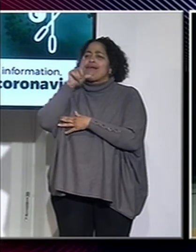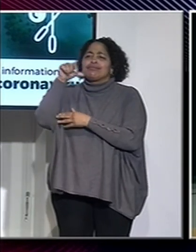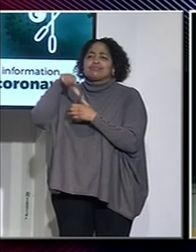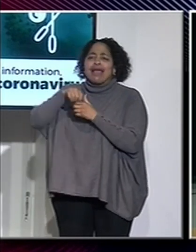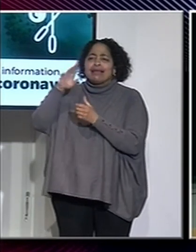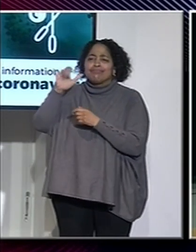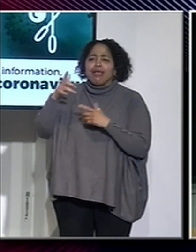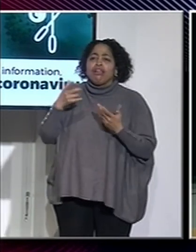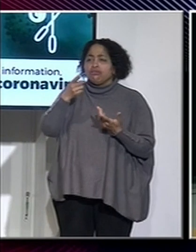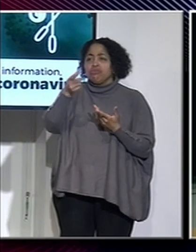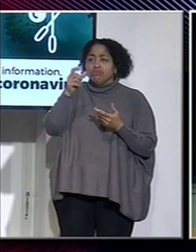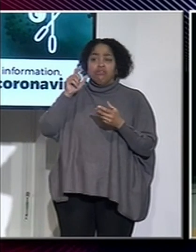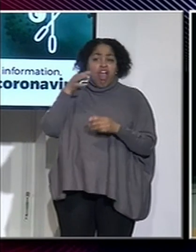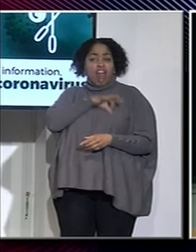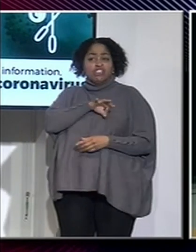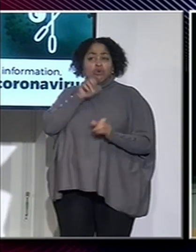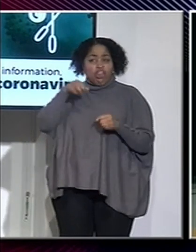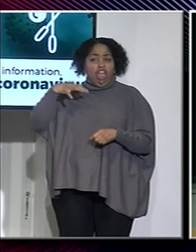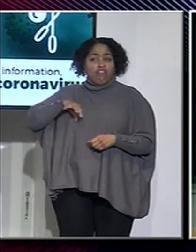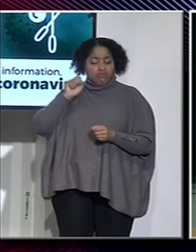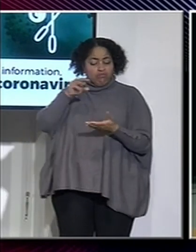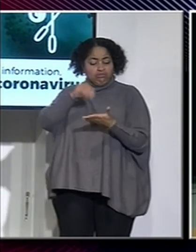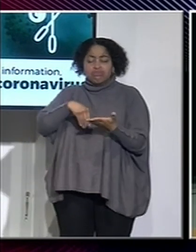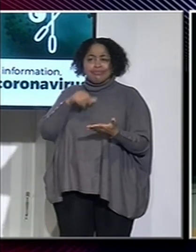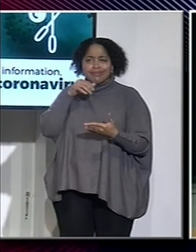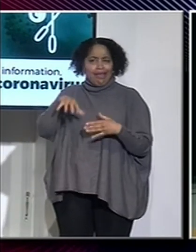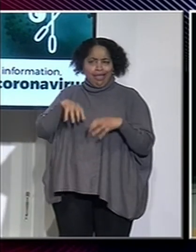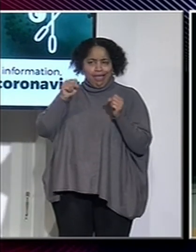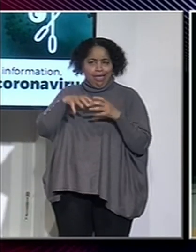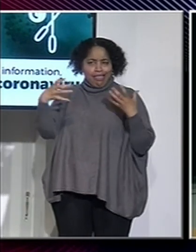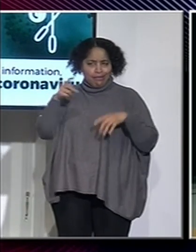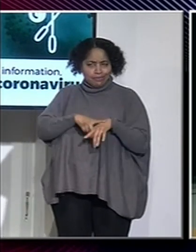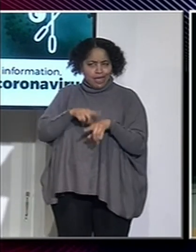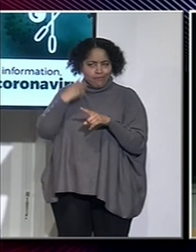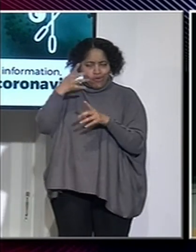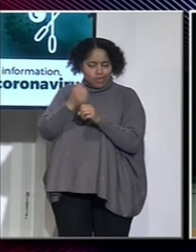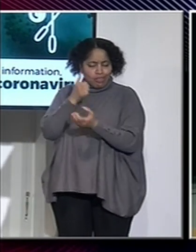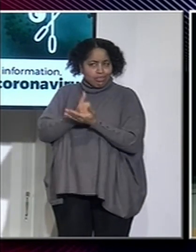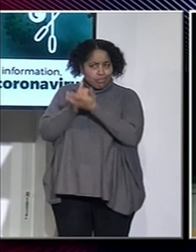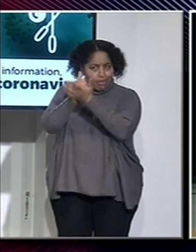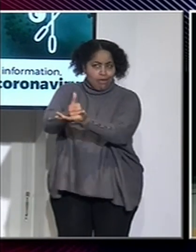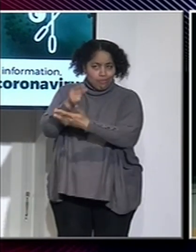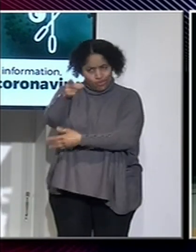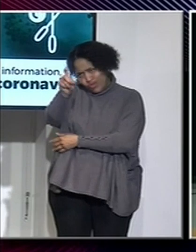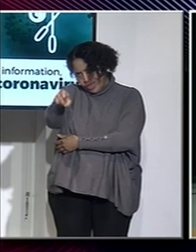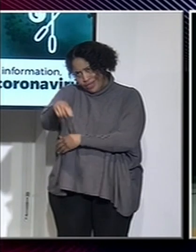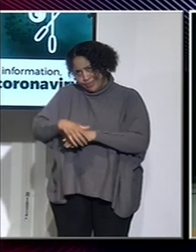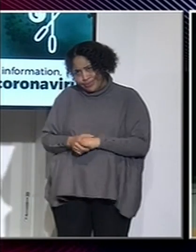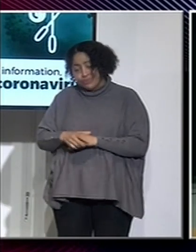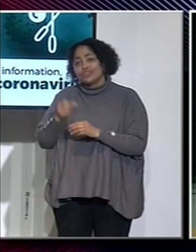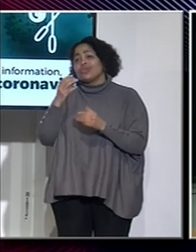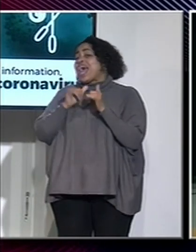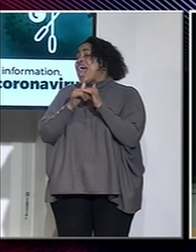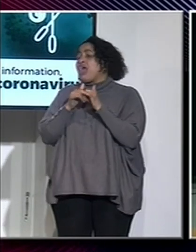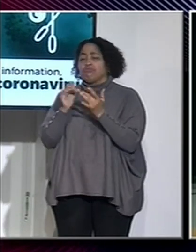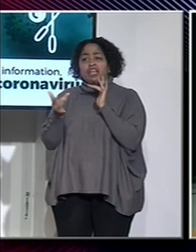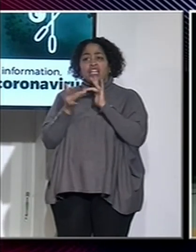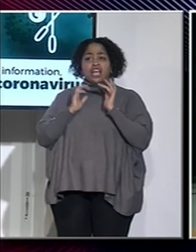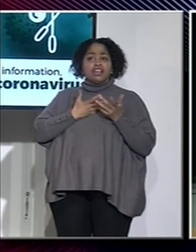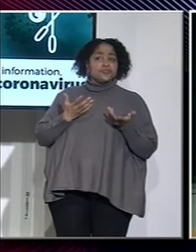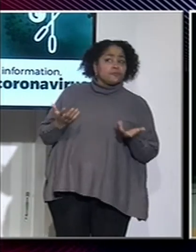you are categorically eligible. So it won't take you a lot of time to get the assistance that you need. So how do you get a hold of